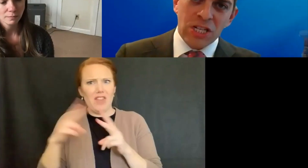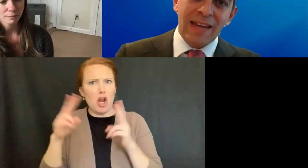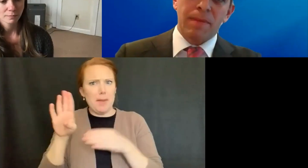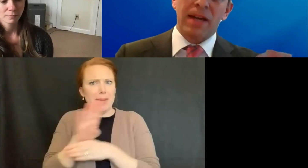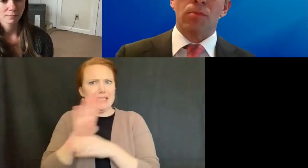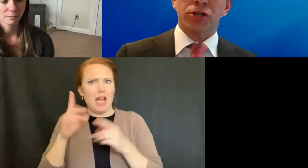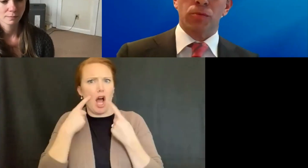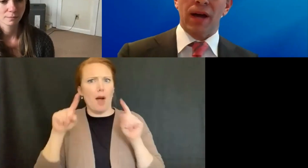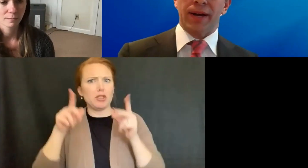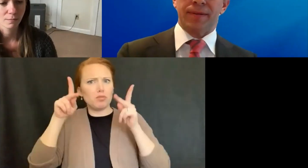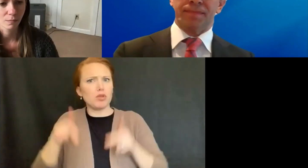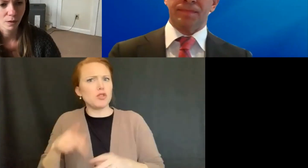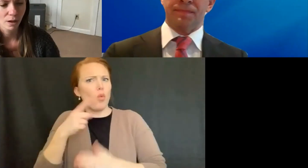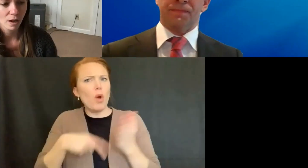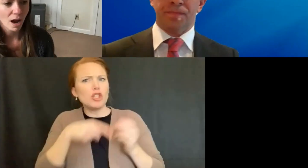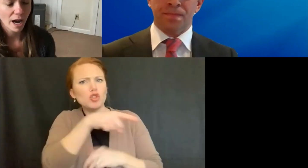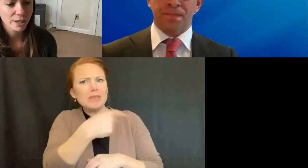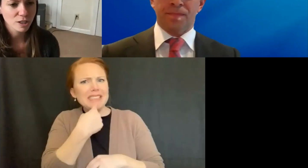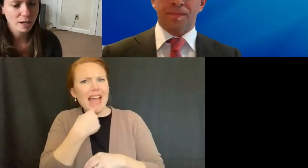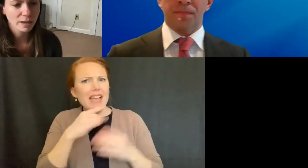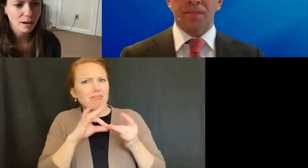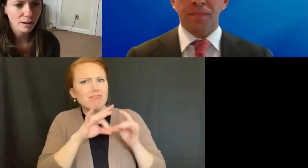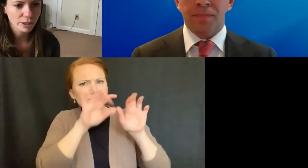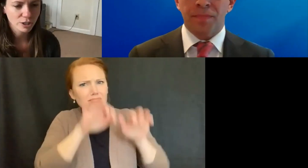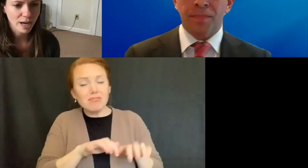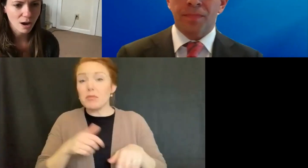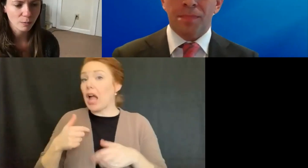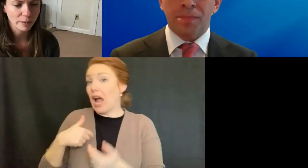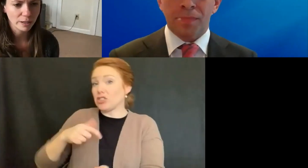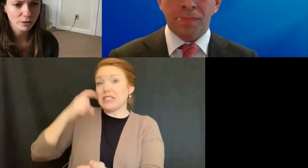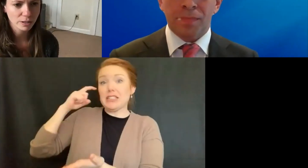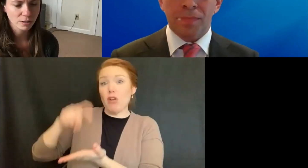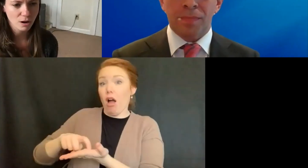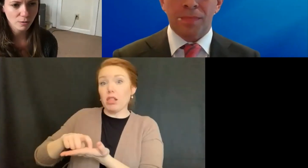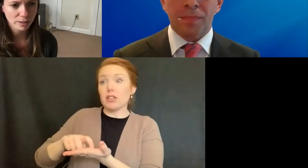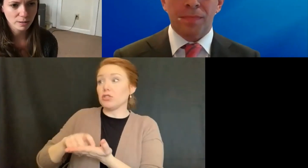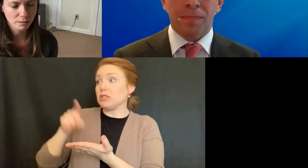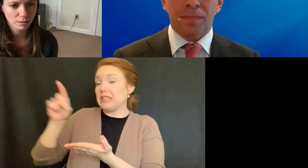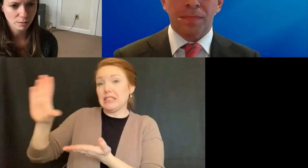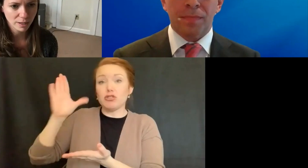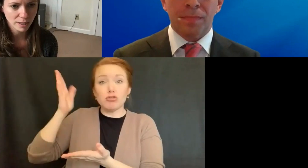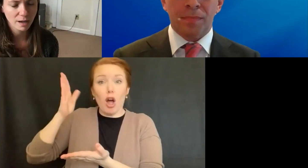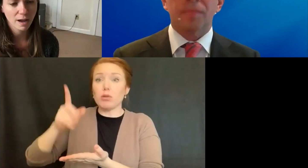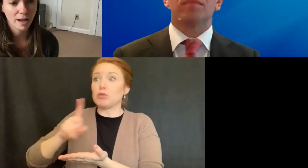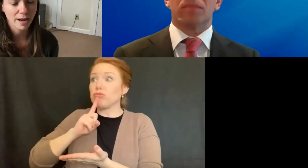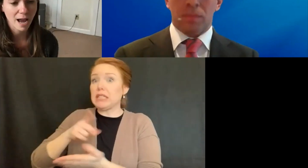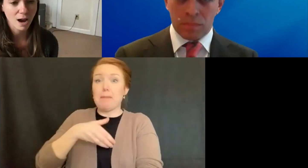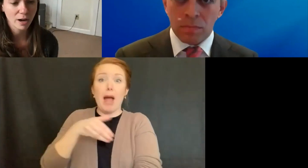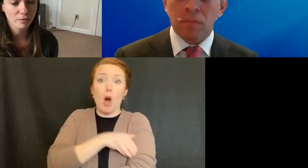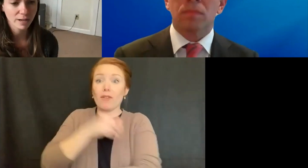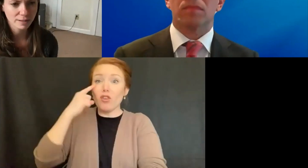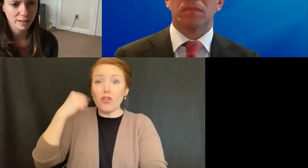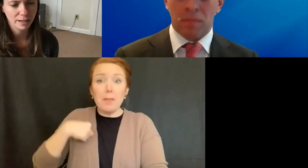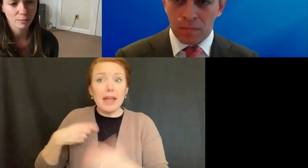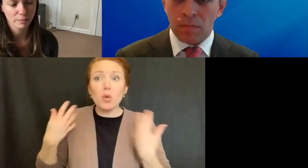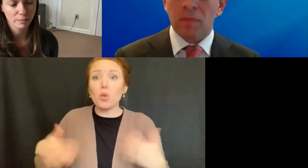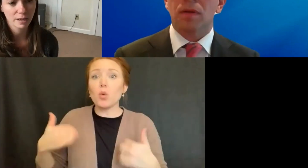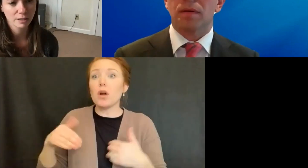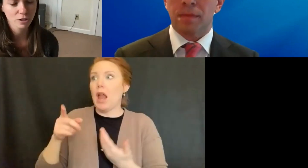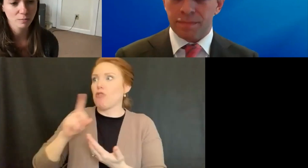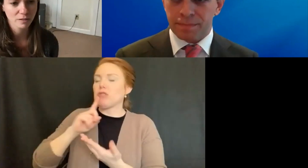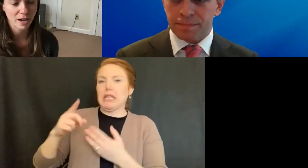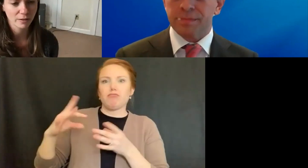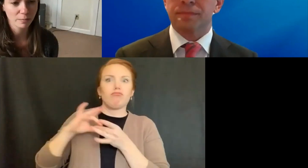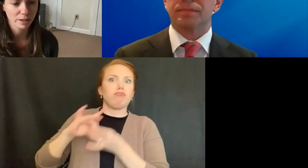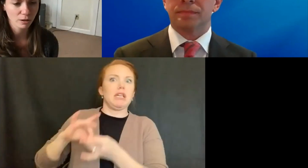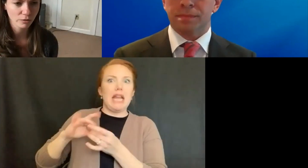did you say that made him write you back? I just acknowledged how meaningful his talk was to me and how it resonated with me